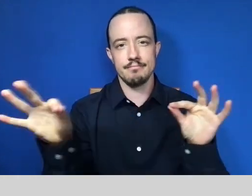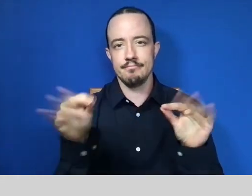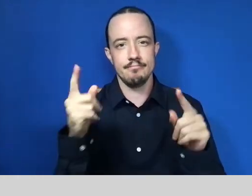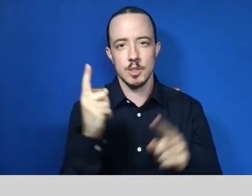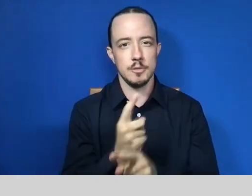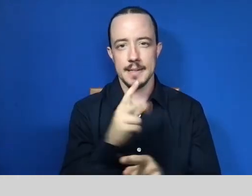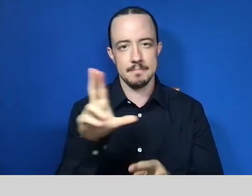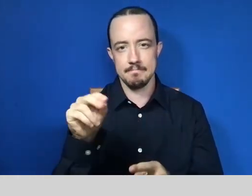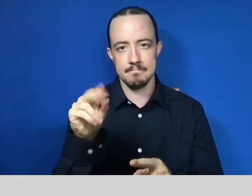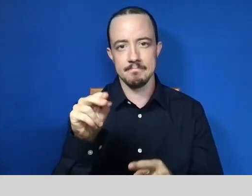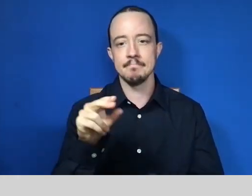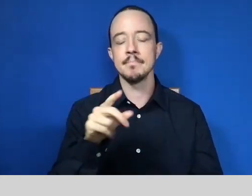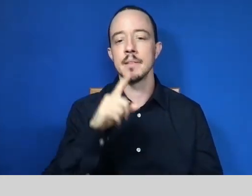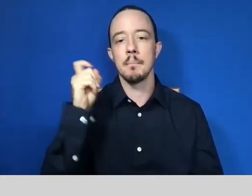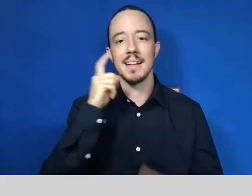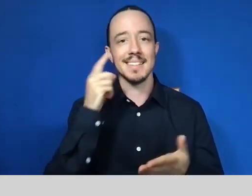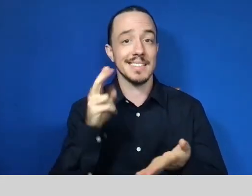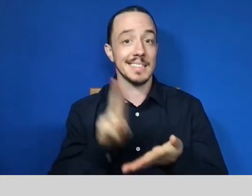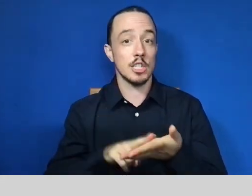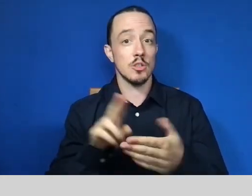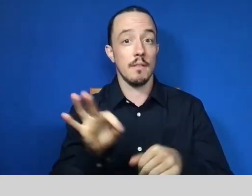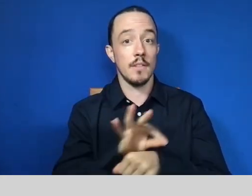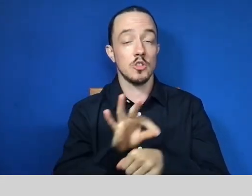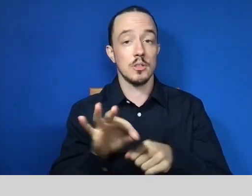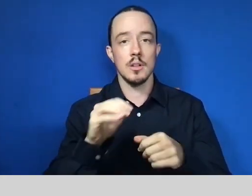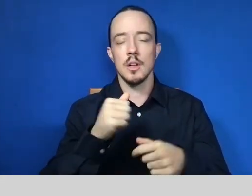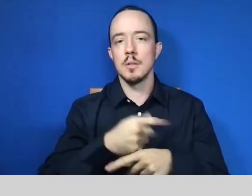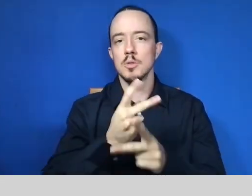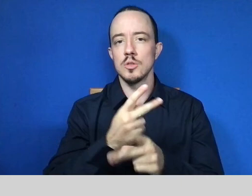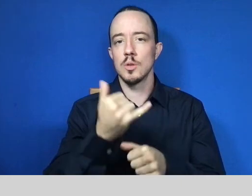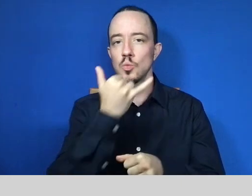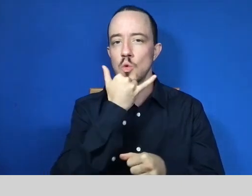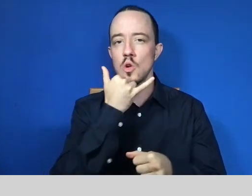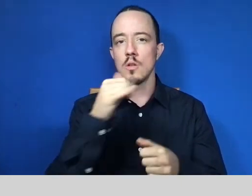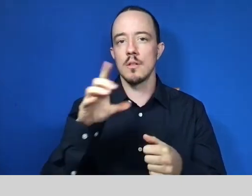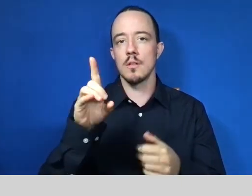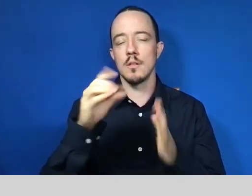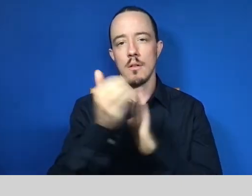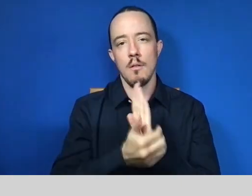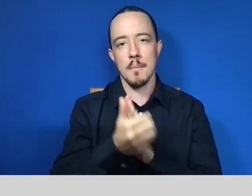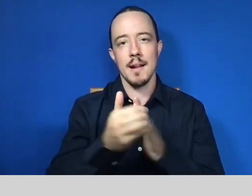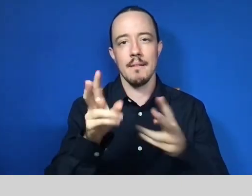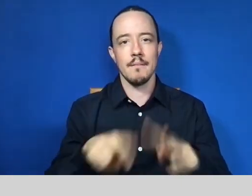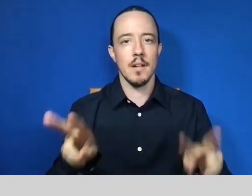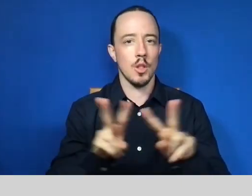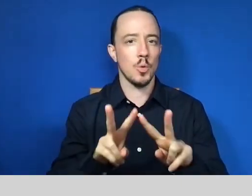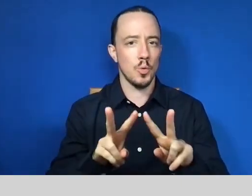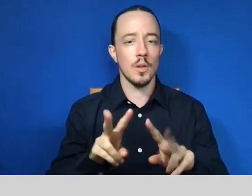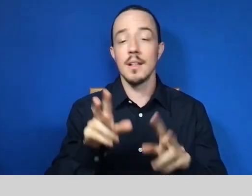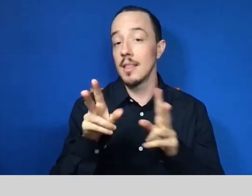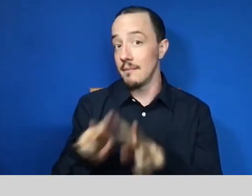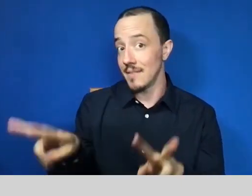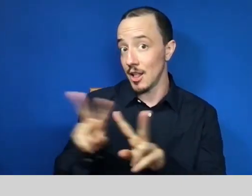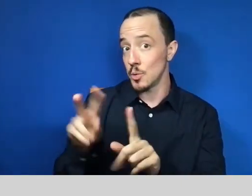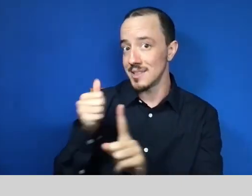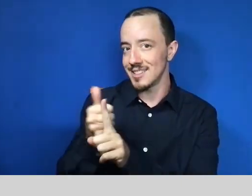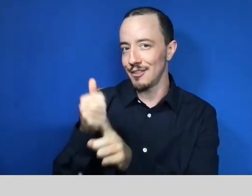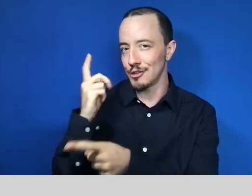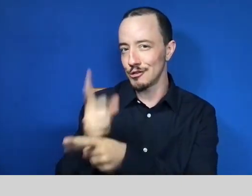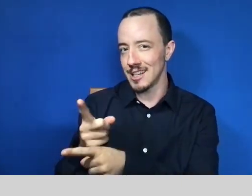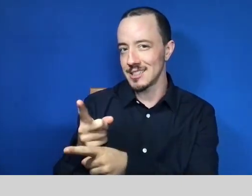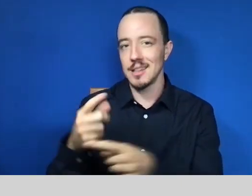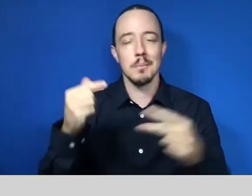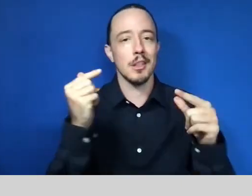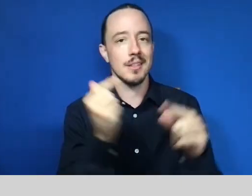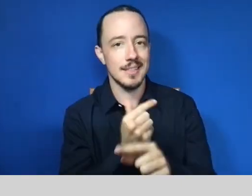because the signature of a function produced a wrong default value Actually, the value is correct, but is